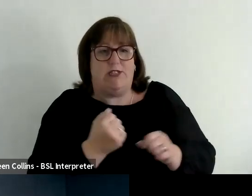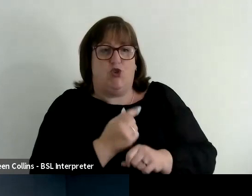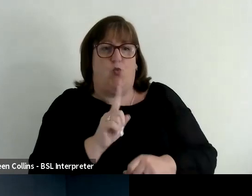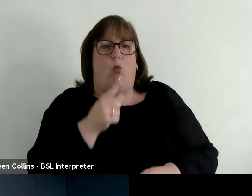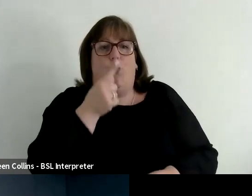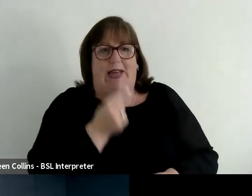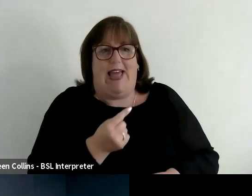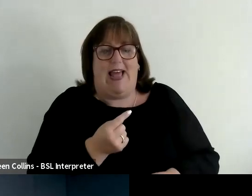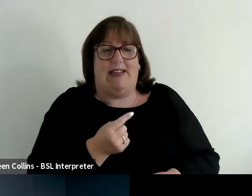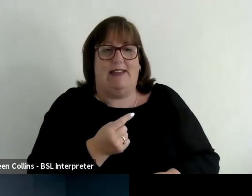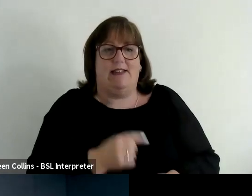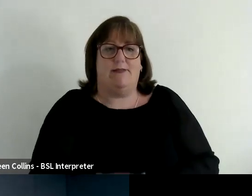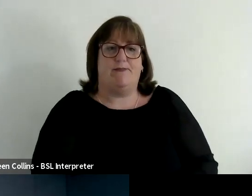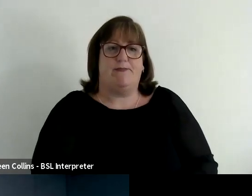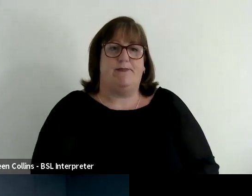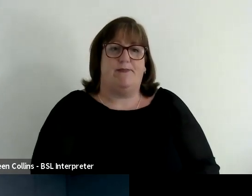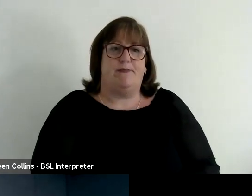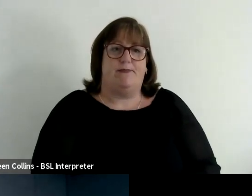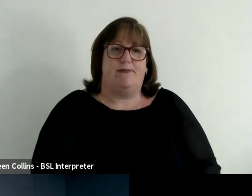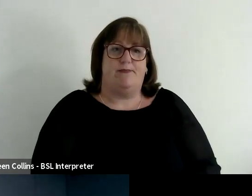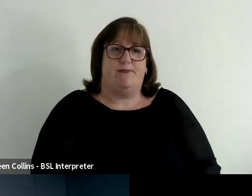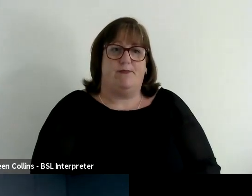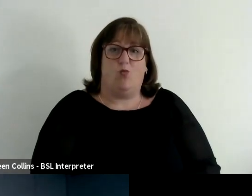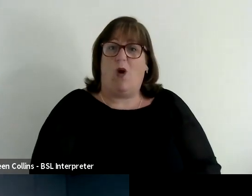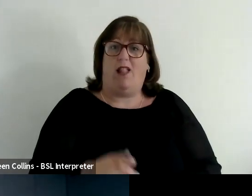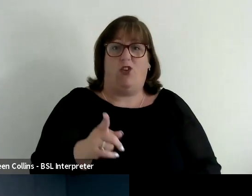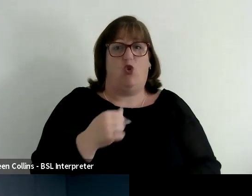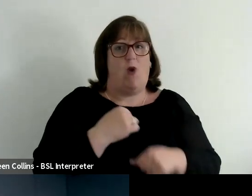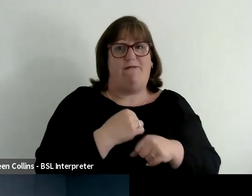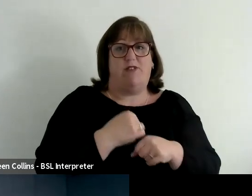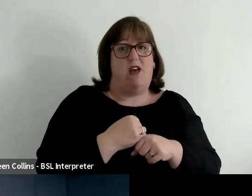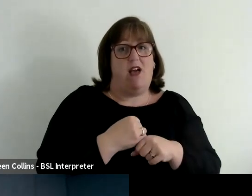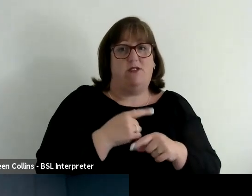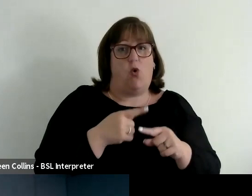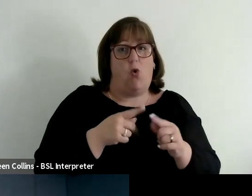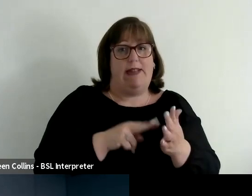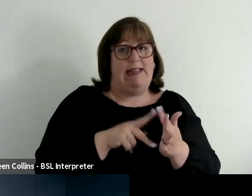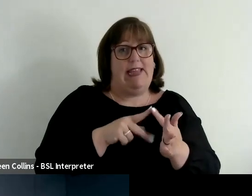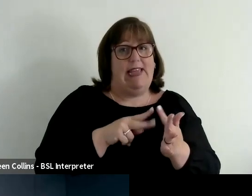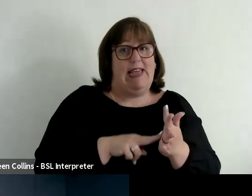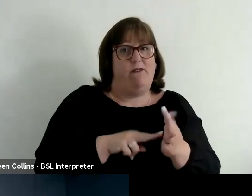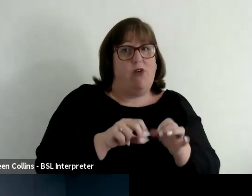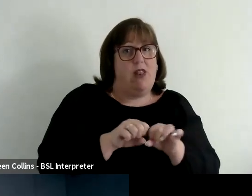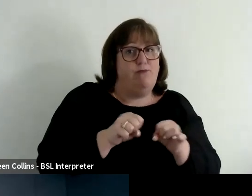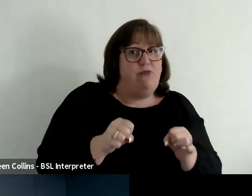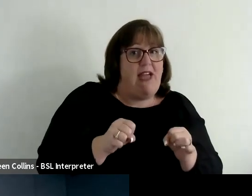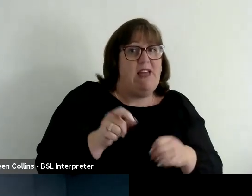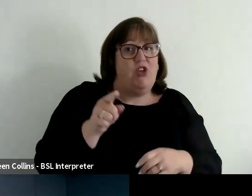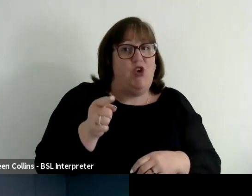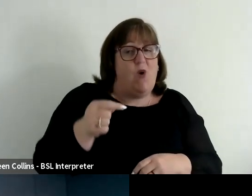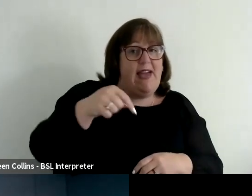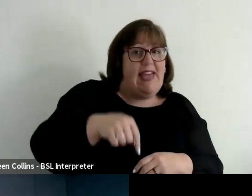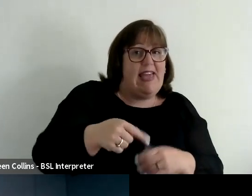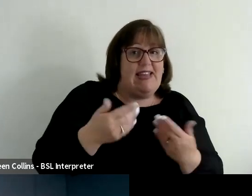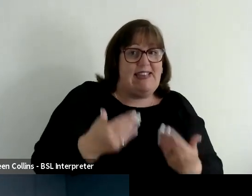mean, I hope the fact that you advertise on Evenbreak, that you're here now, demonstrates that actually you're looking for talented disabled candidates. You're not looking for reasons